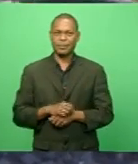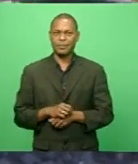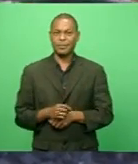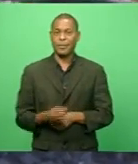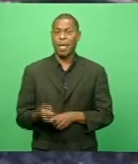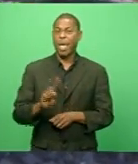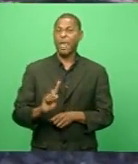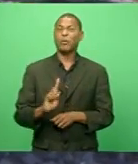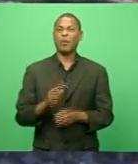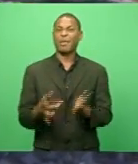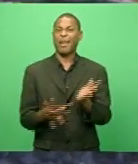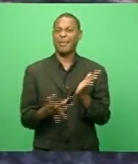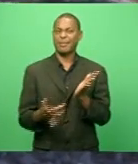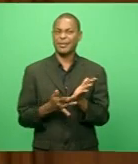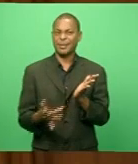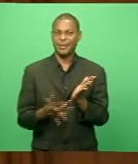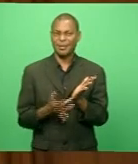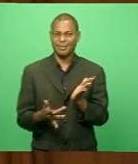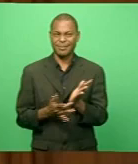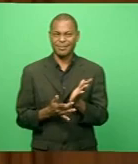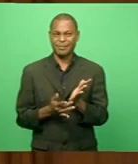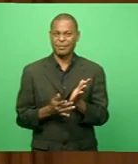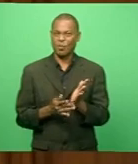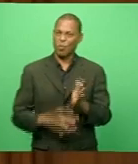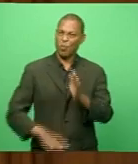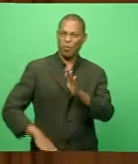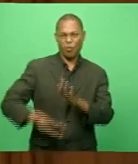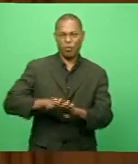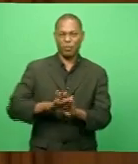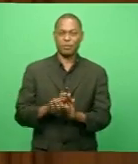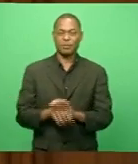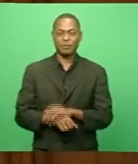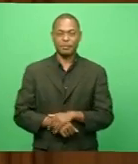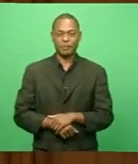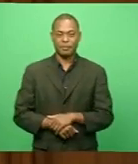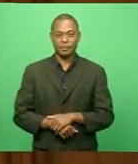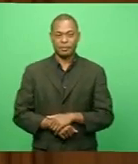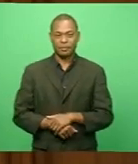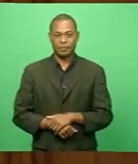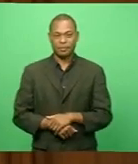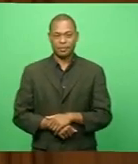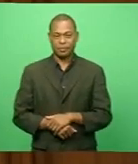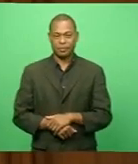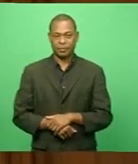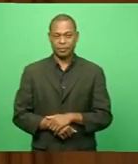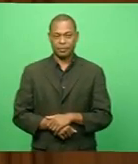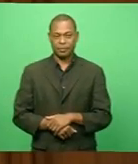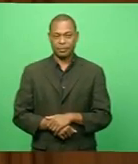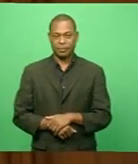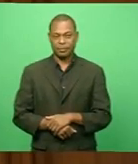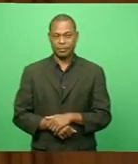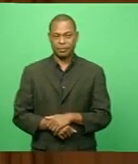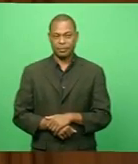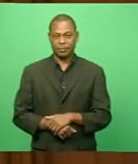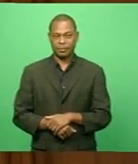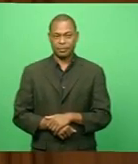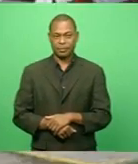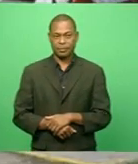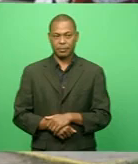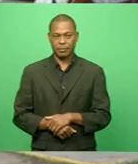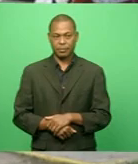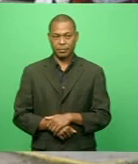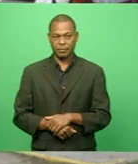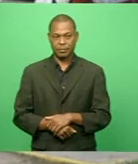technology, investing in our policy capacity and capabilities to help with monitoring our exclusive economic